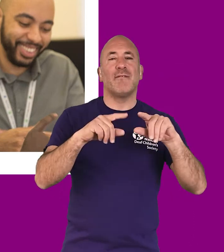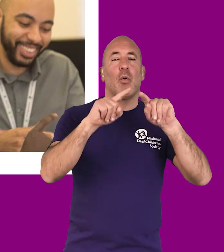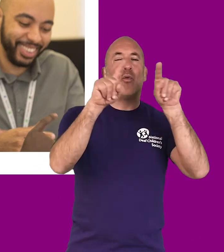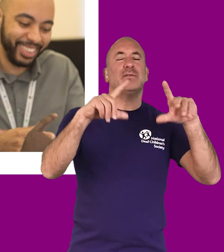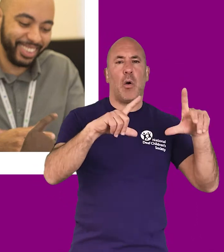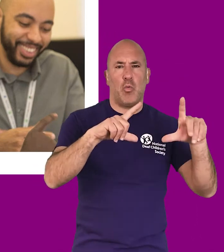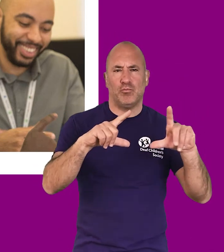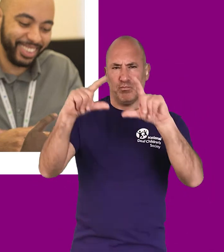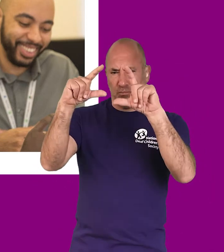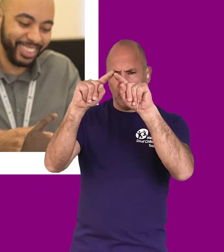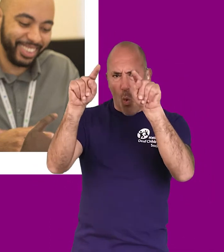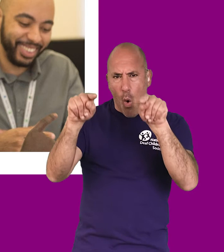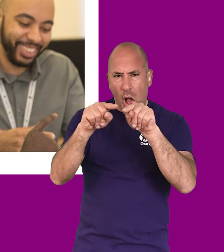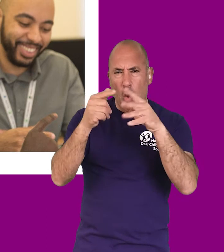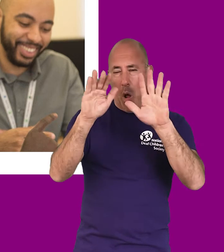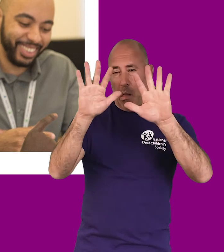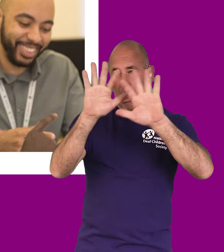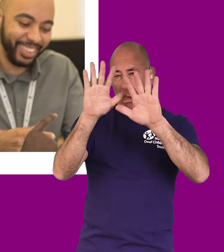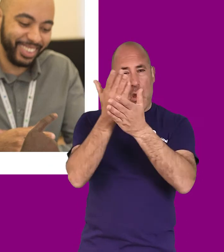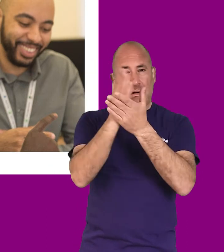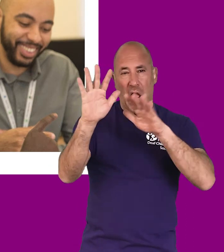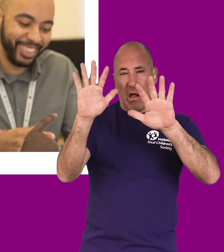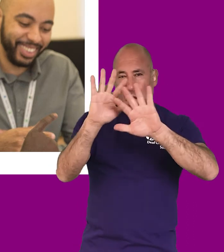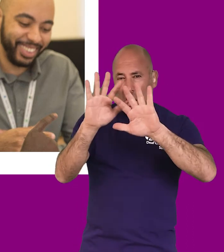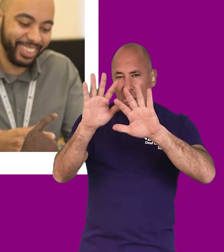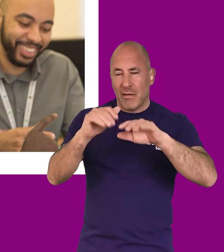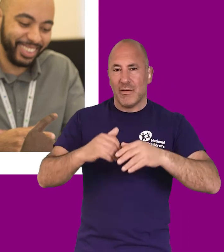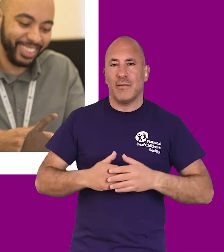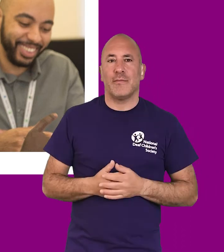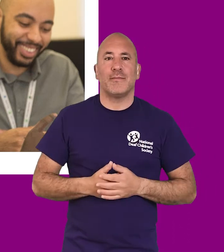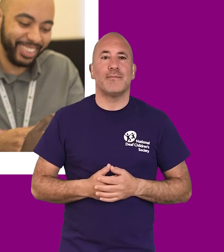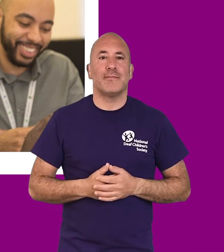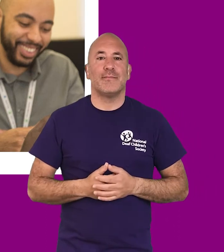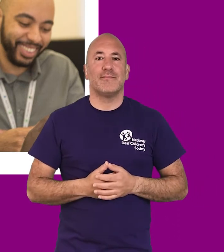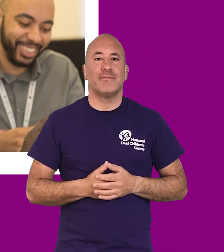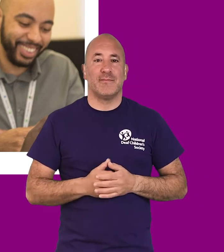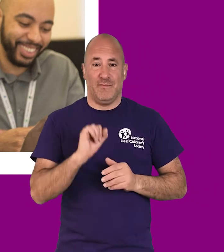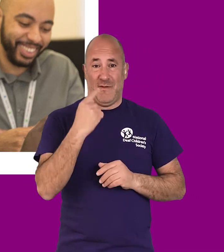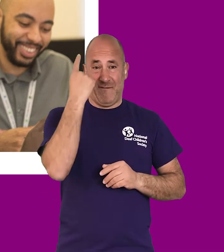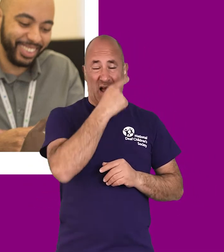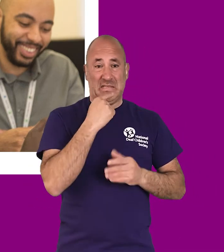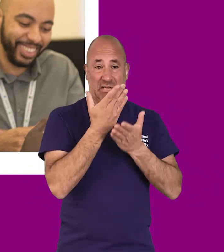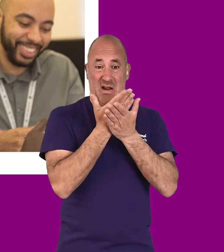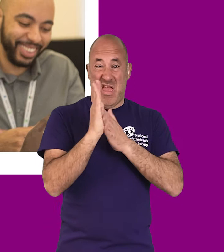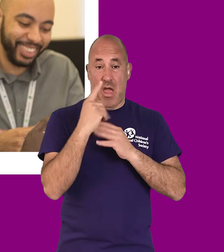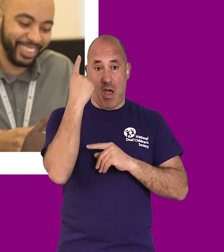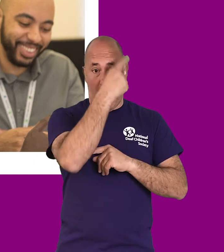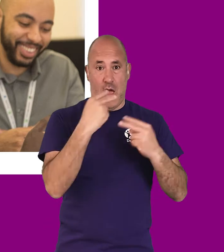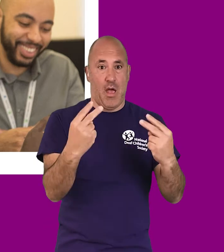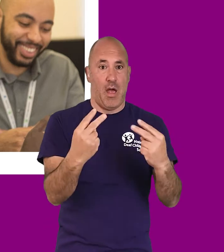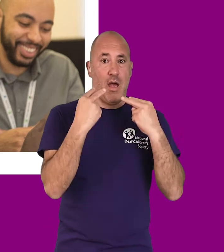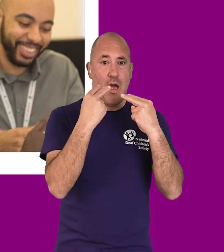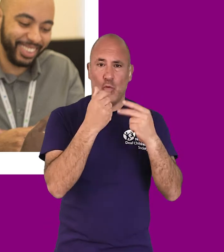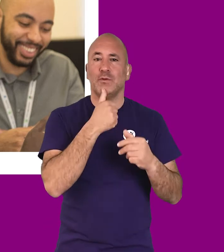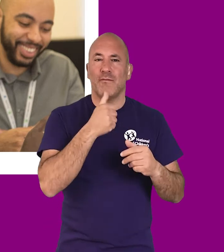on a screen, particularly with small windows and blurry pictures. Circling can help a bit if your face